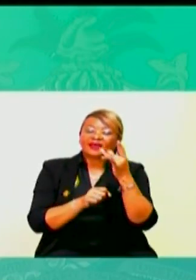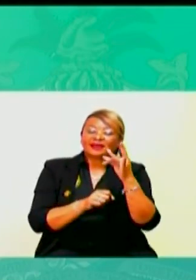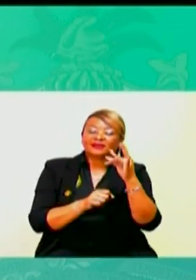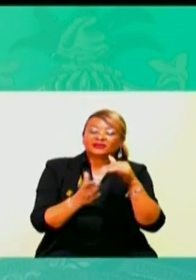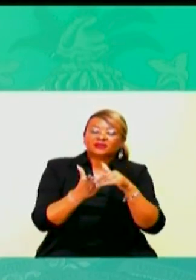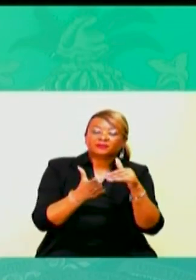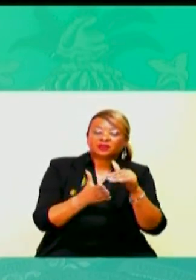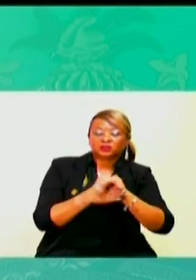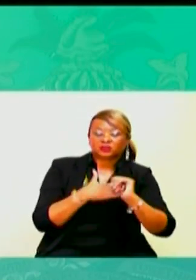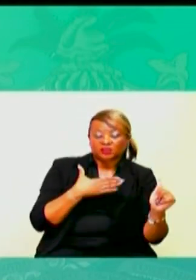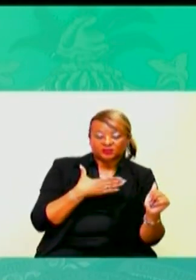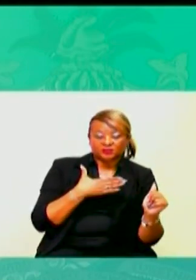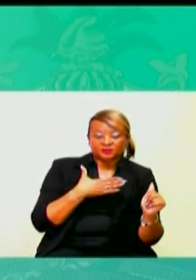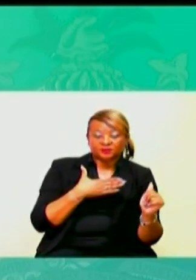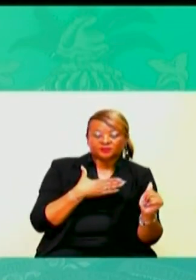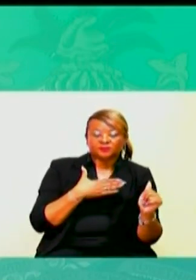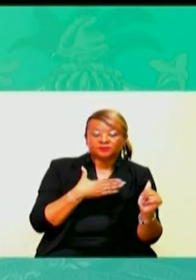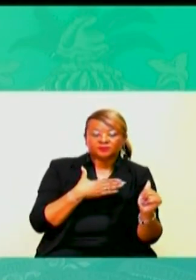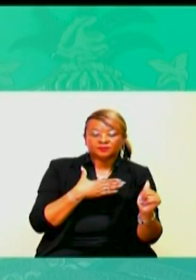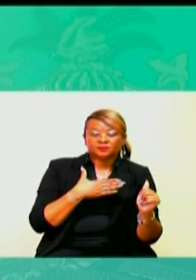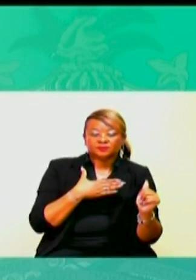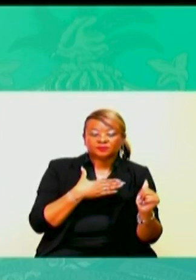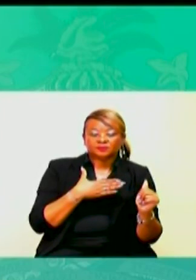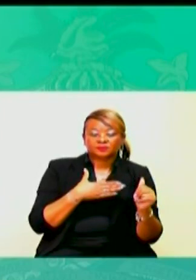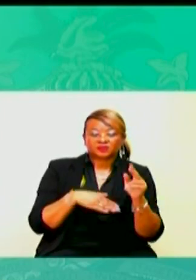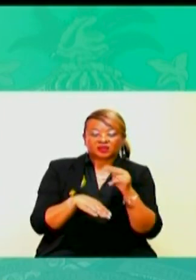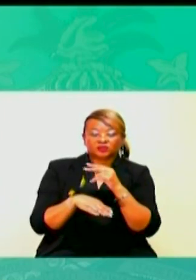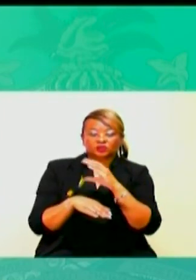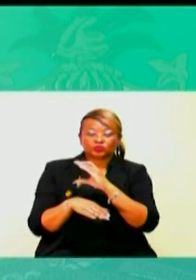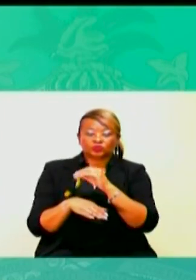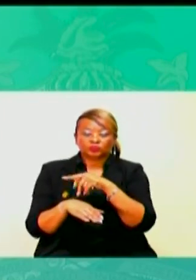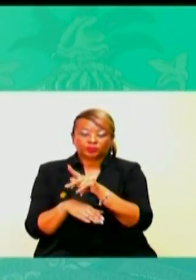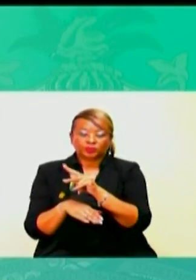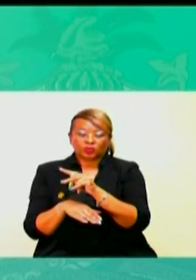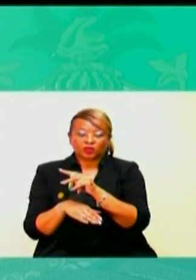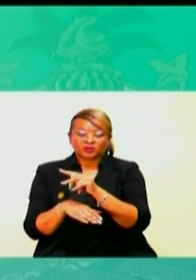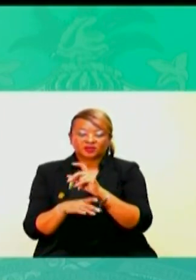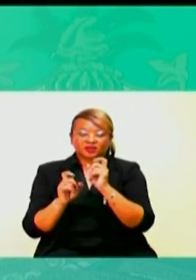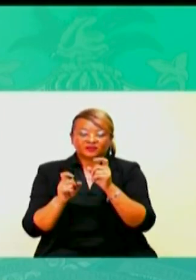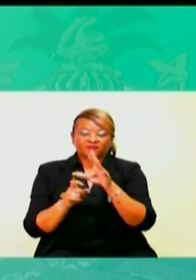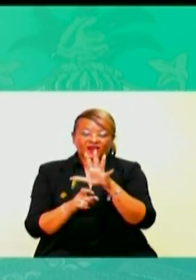million. Mm-hmm. The Nassau Cruise Port get